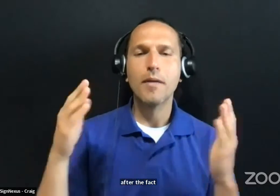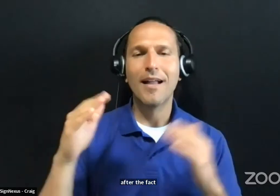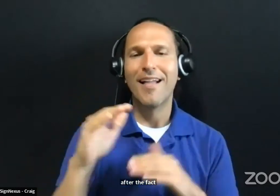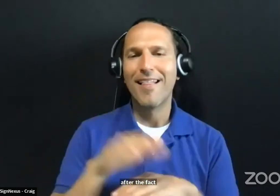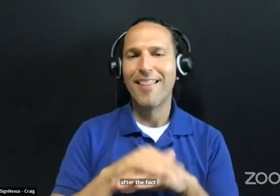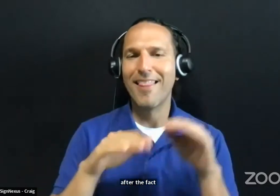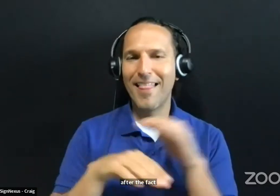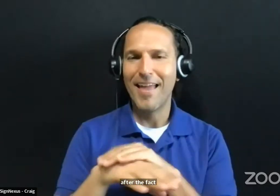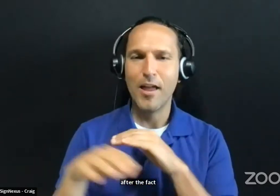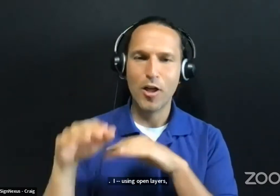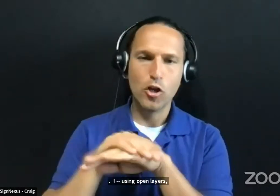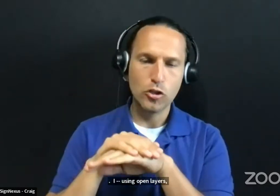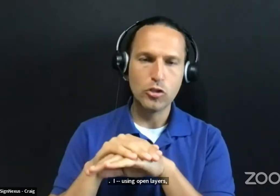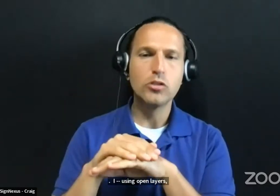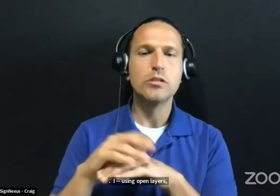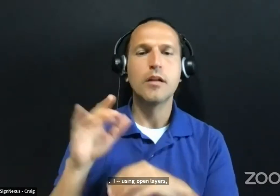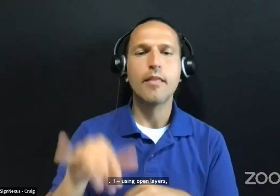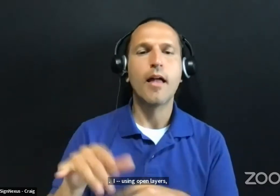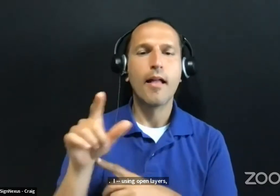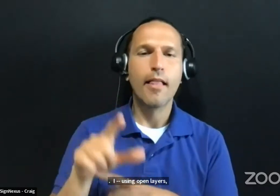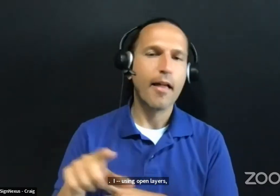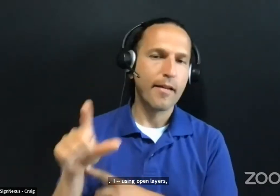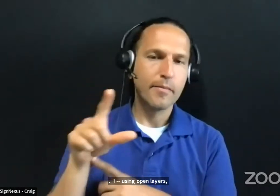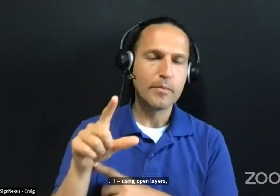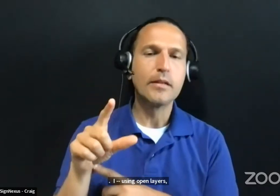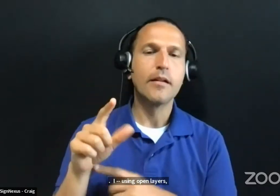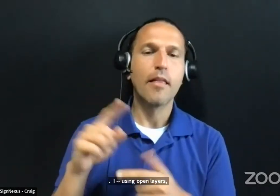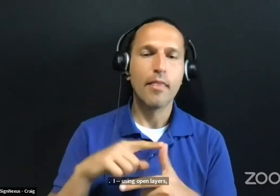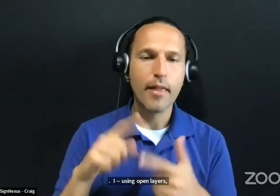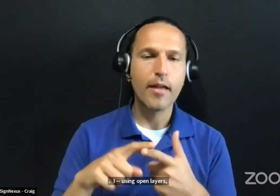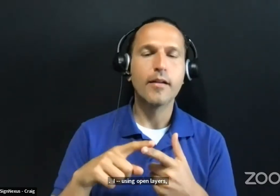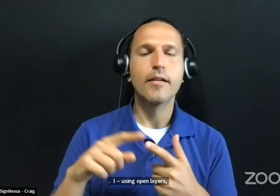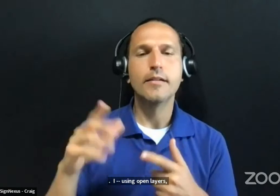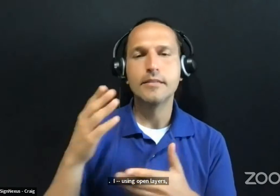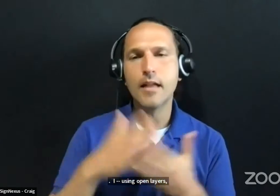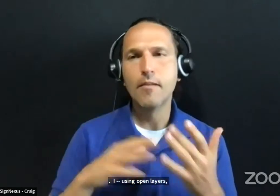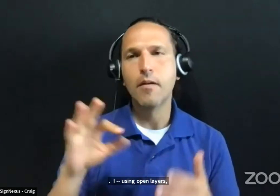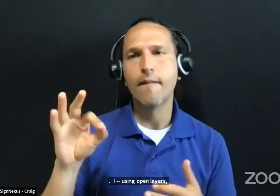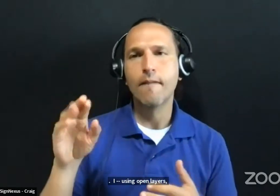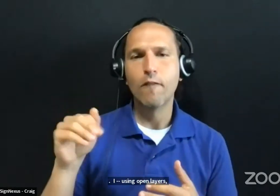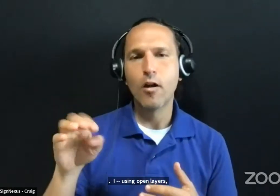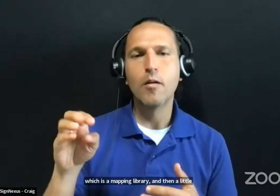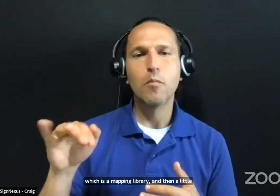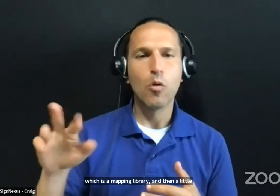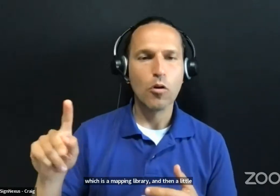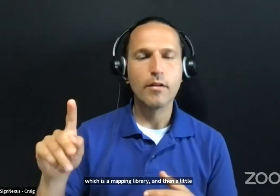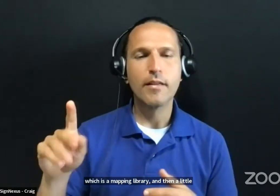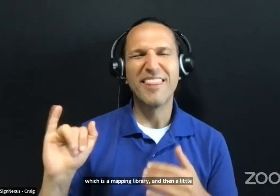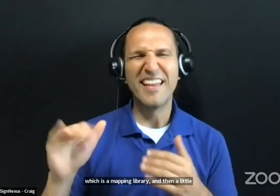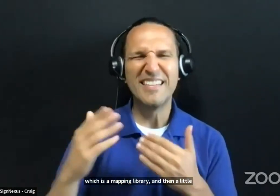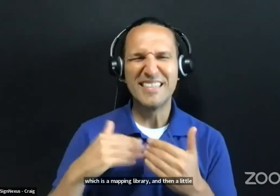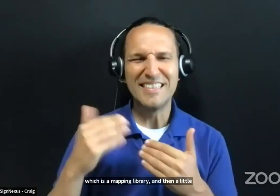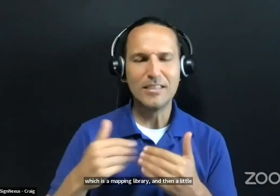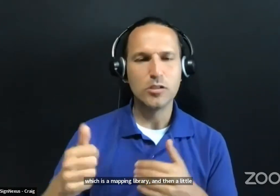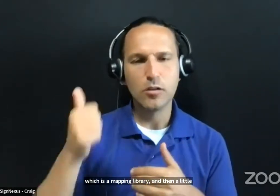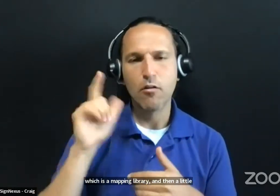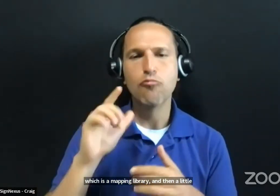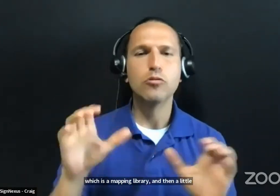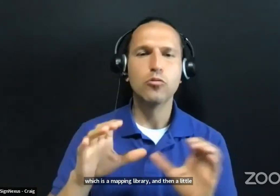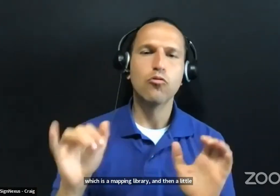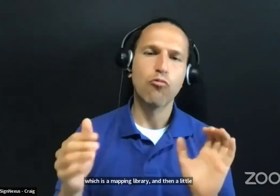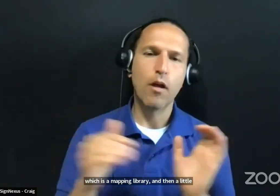mapping library, and then a little framework around it that makes it easier for us to do